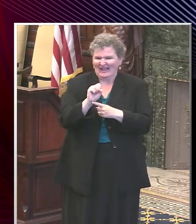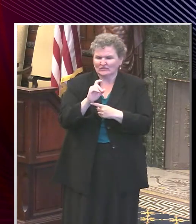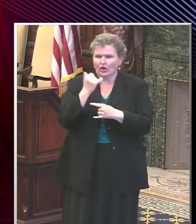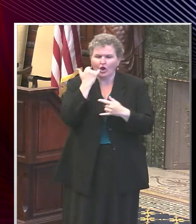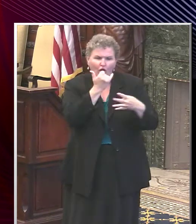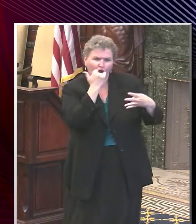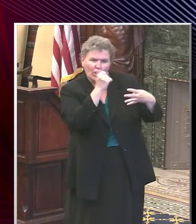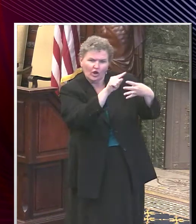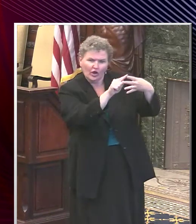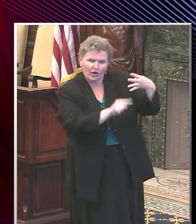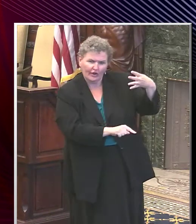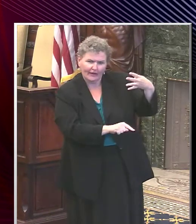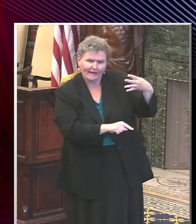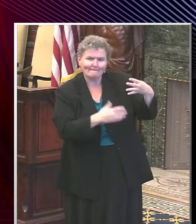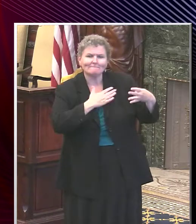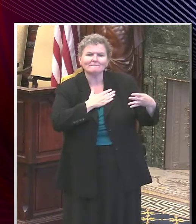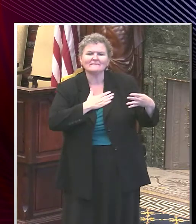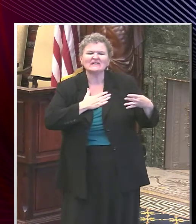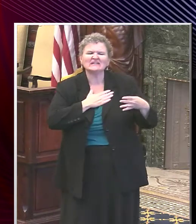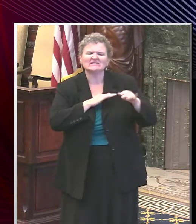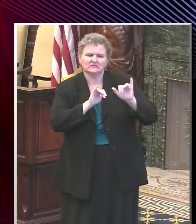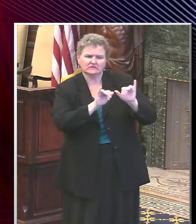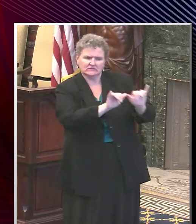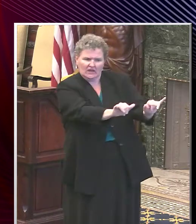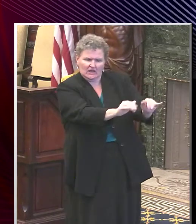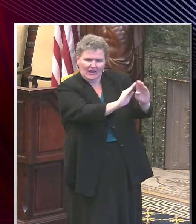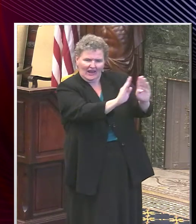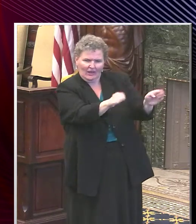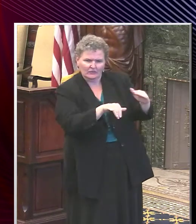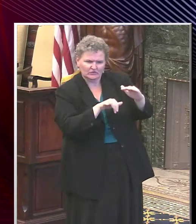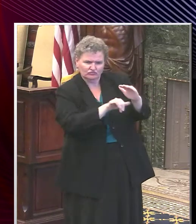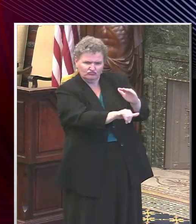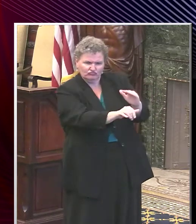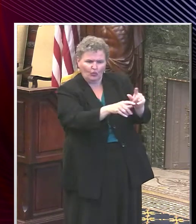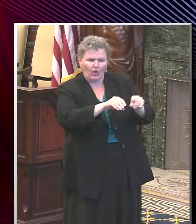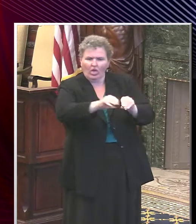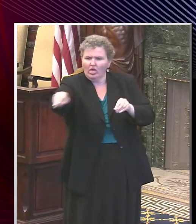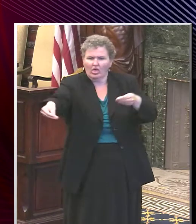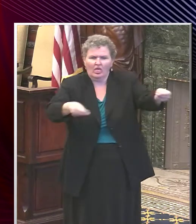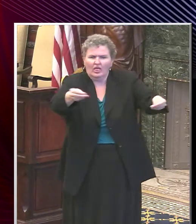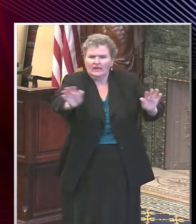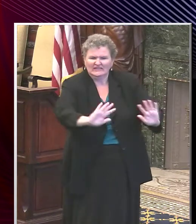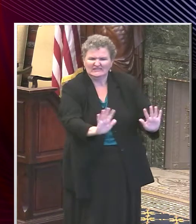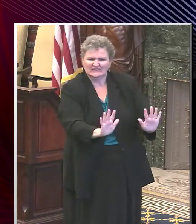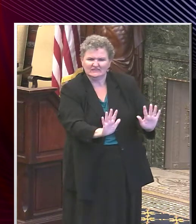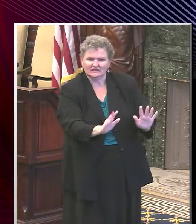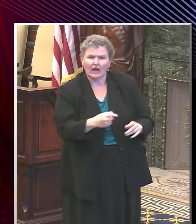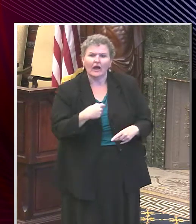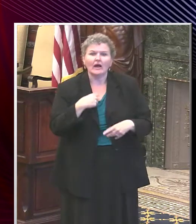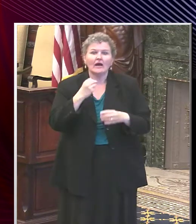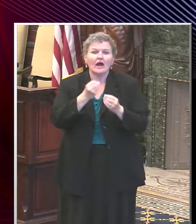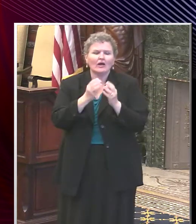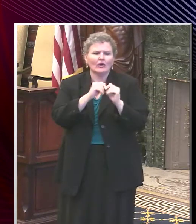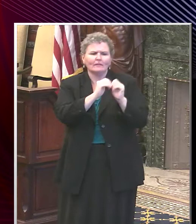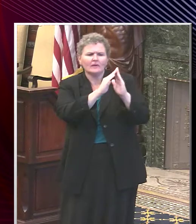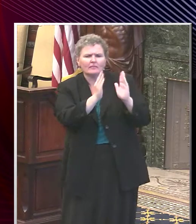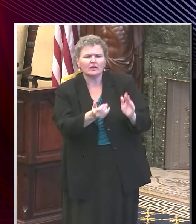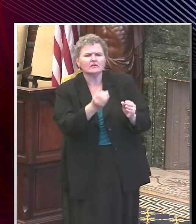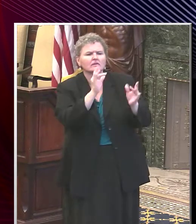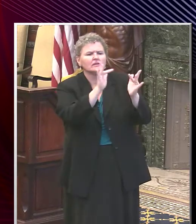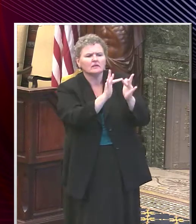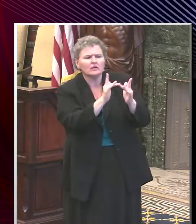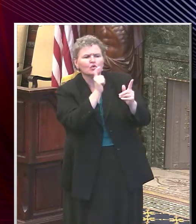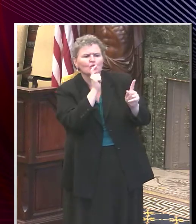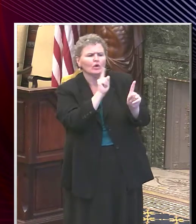to isolate so that they don't infect other people if they're still infectious. And we ask that case to give us the names of their contacts.